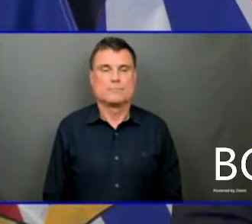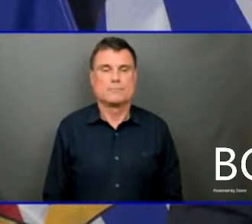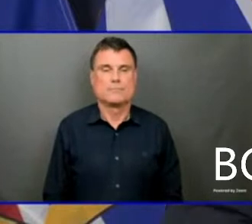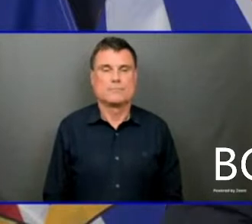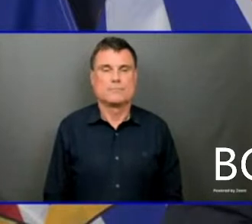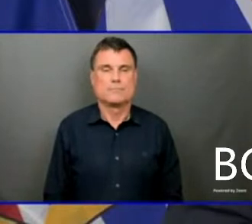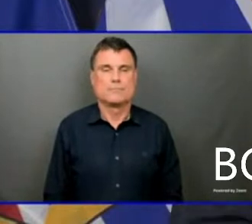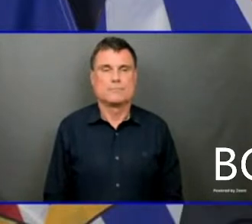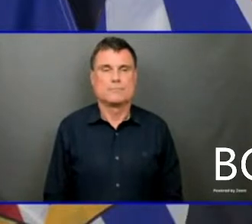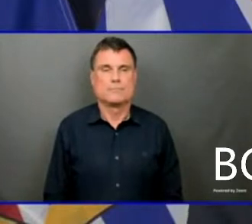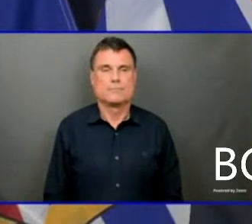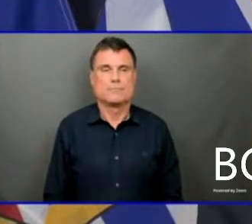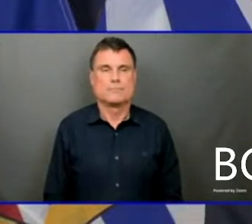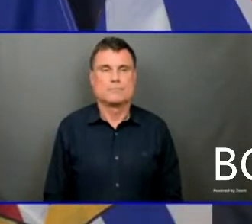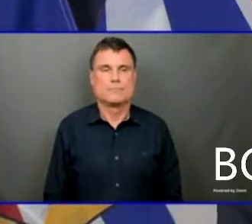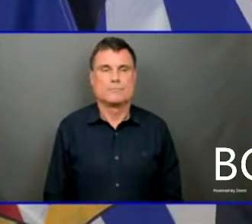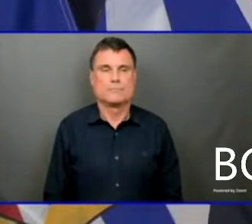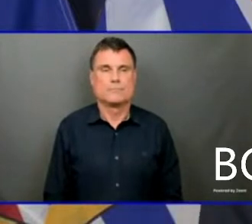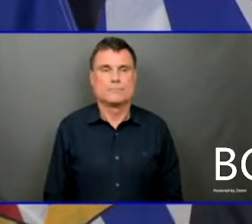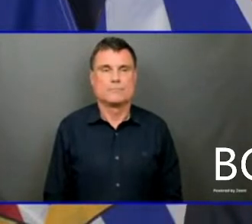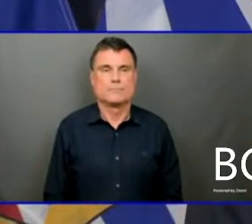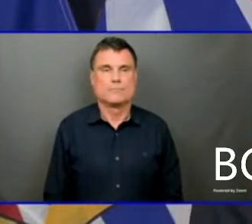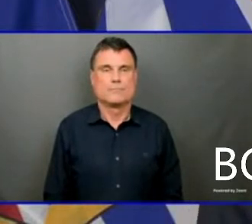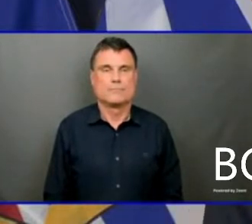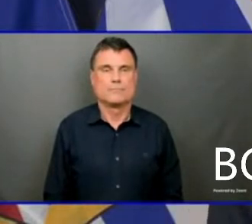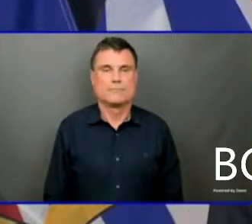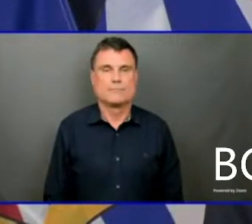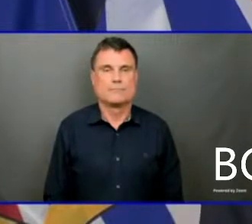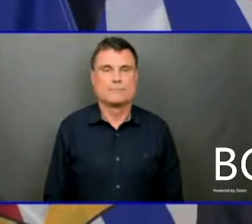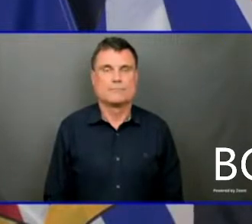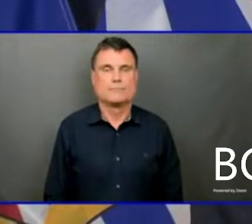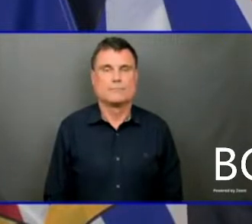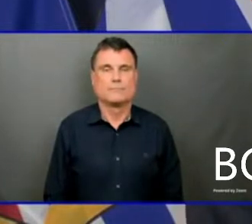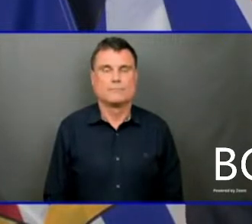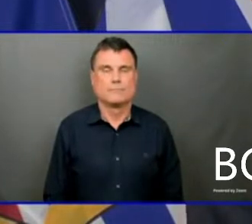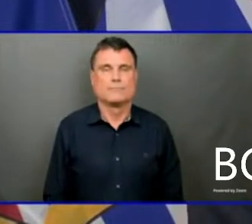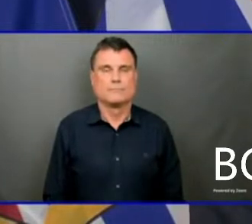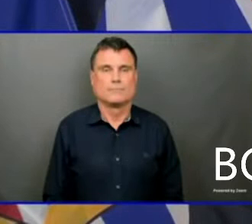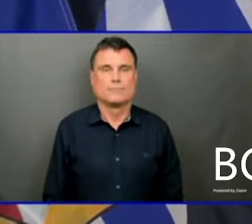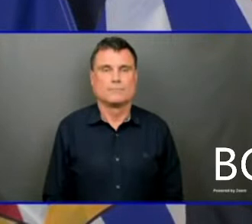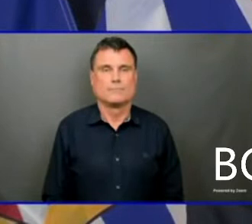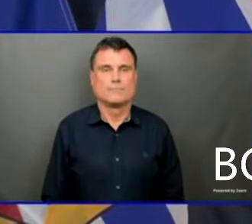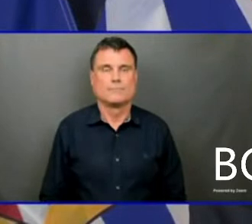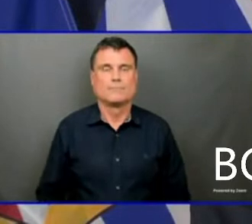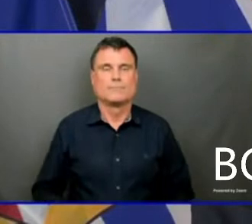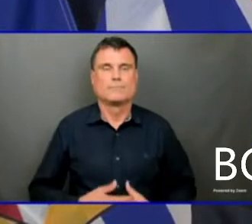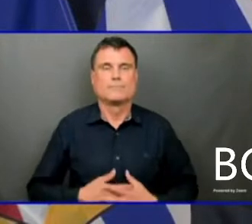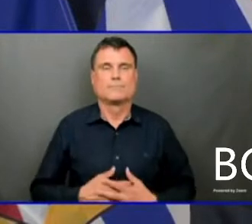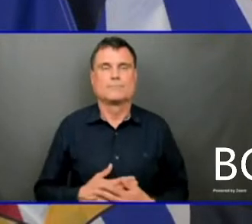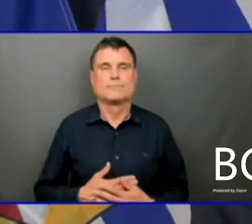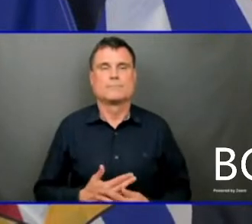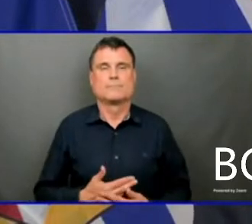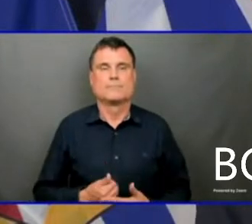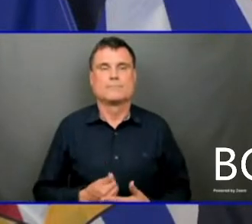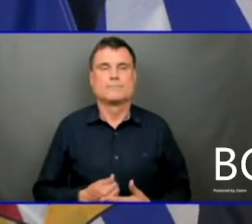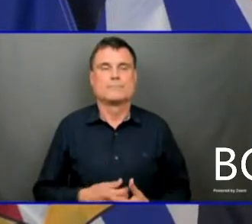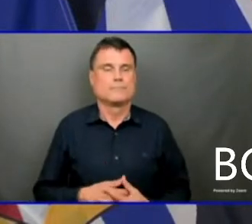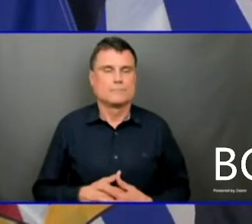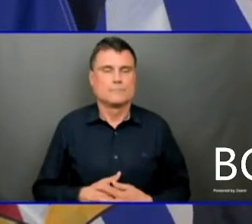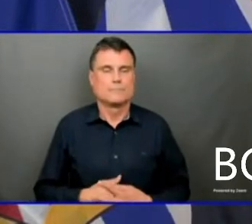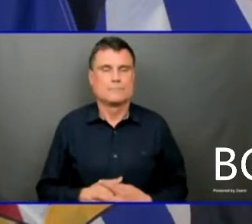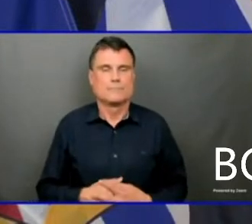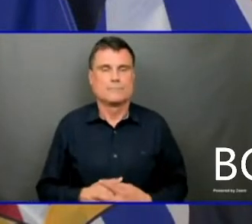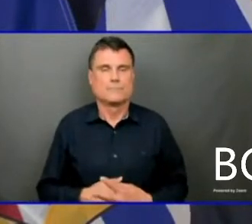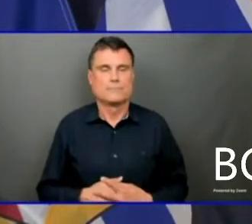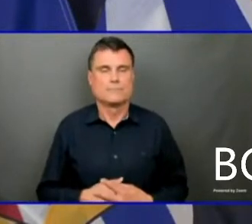810 cas en Colombie-Britannique. Nous sommes attristés d'annoncer 5 nouveaux décès liés au COVID-19 pour un total de